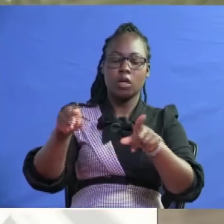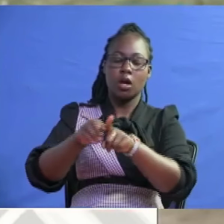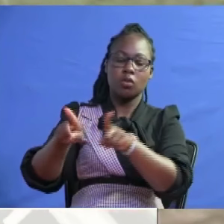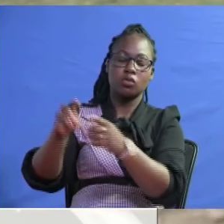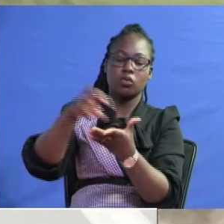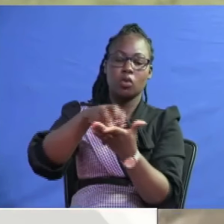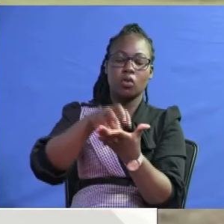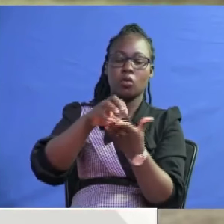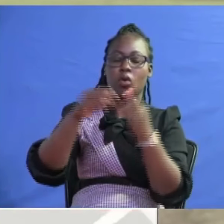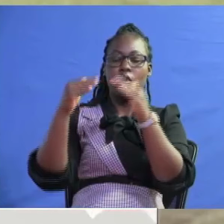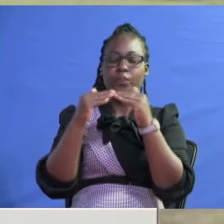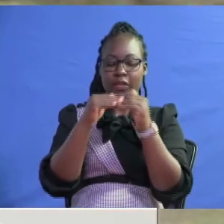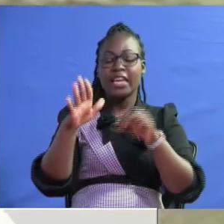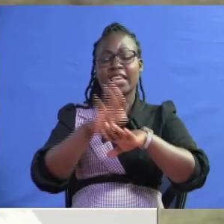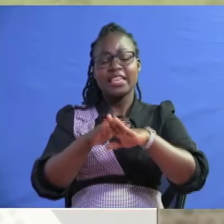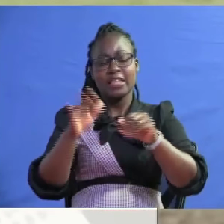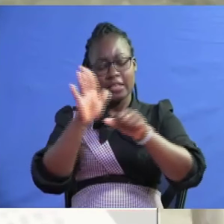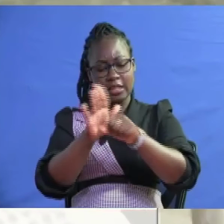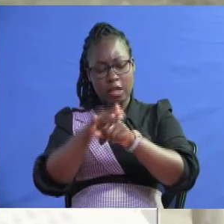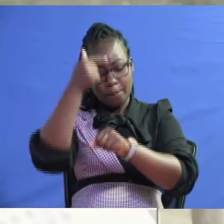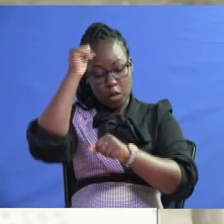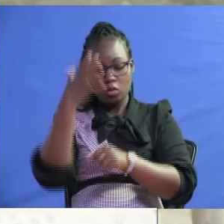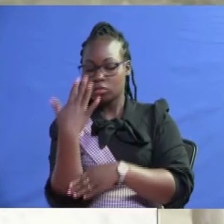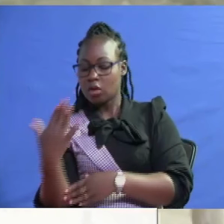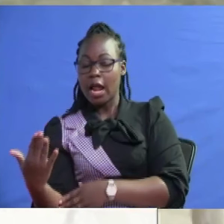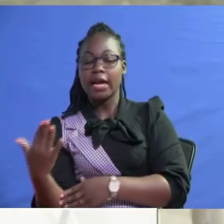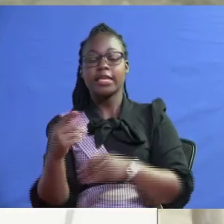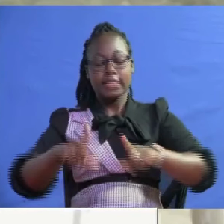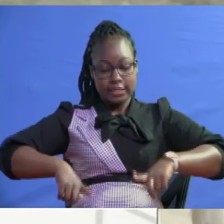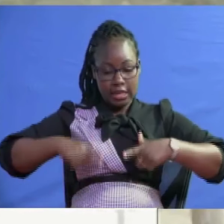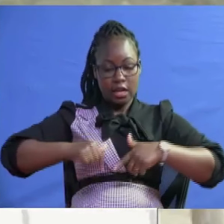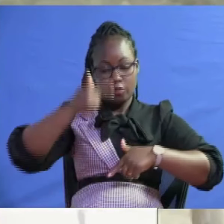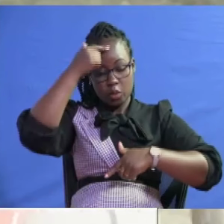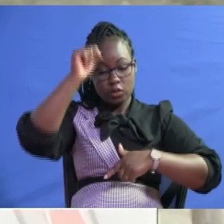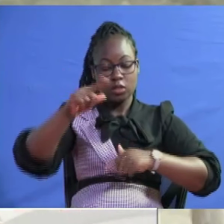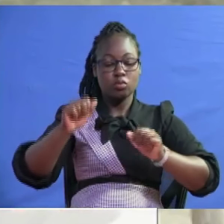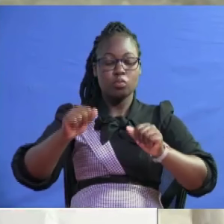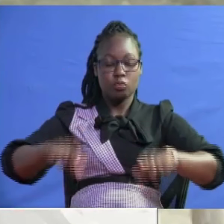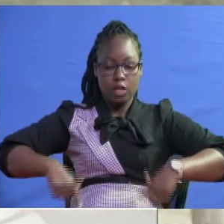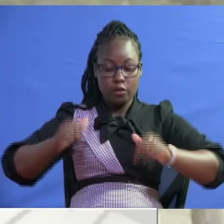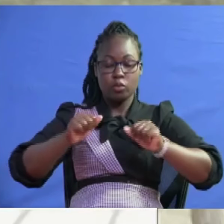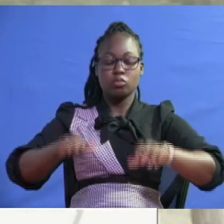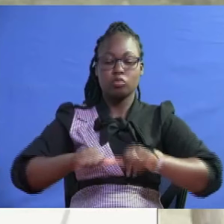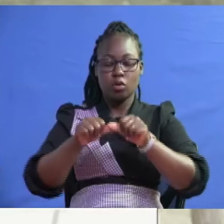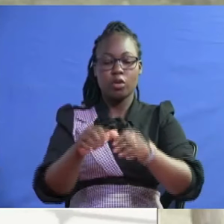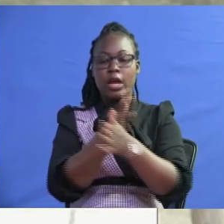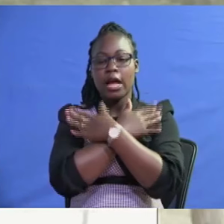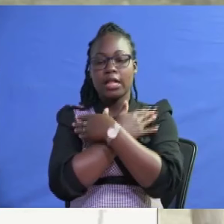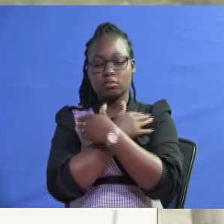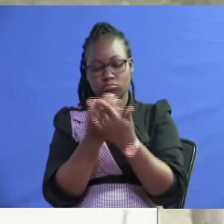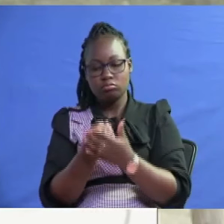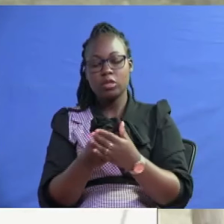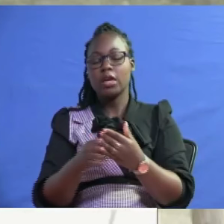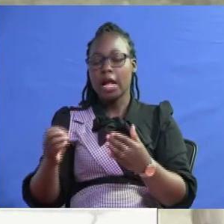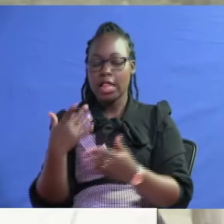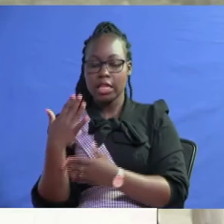levels. Mzuri sana kwa sababu meeting life. Kwa sababu hiyo maisha itaendelea, urafiki uta miti inamea na